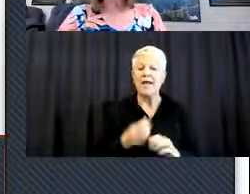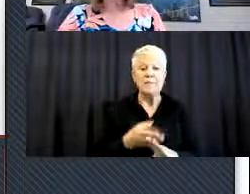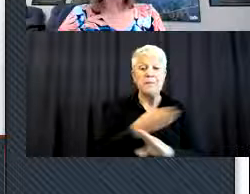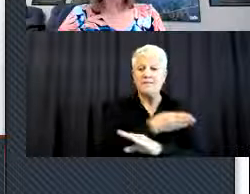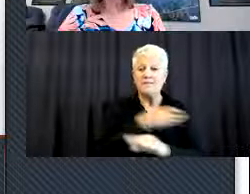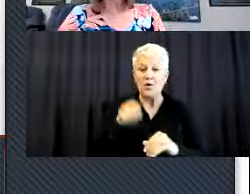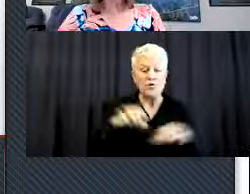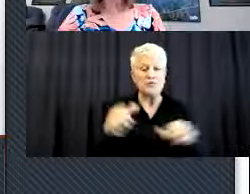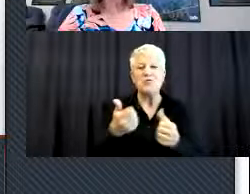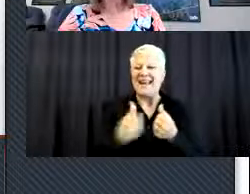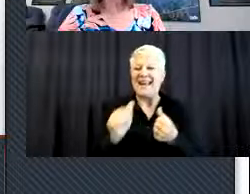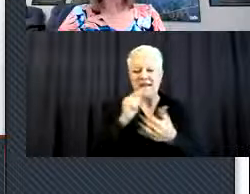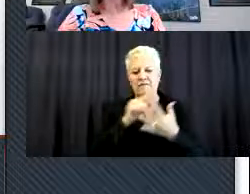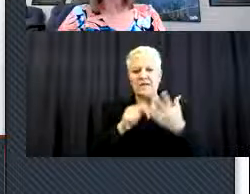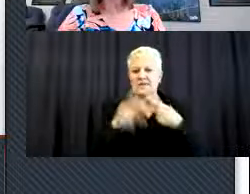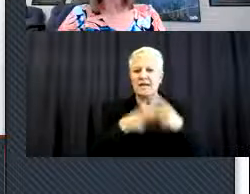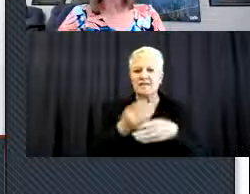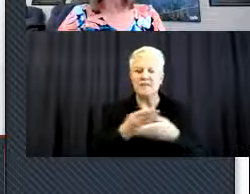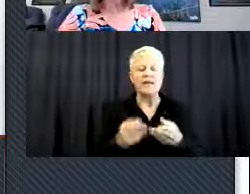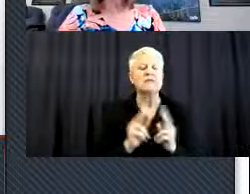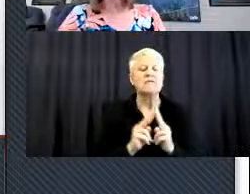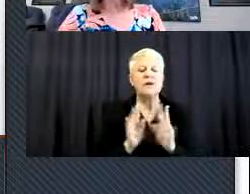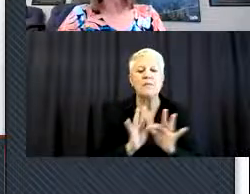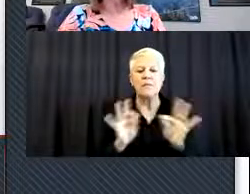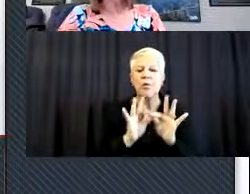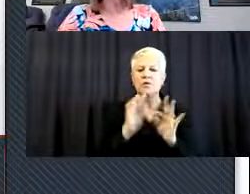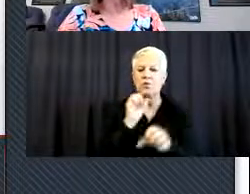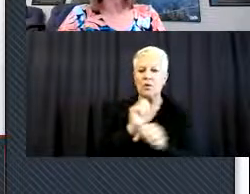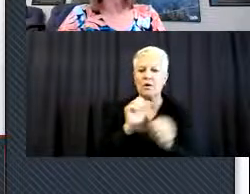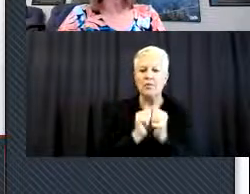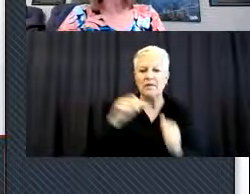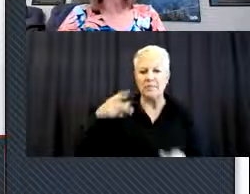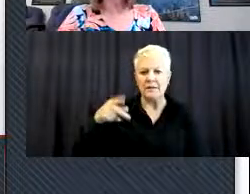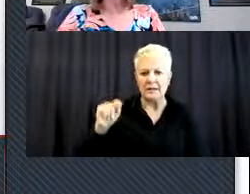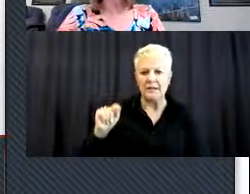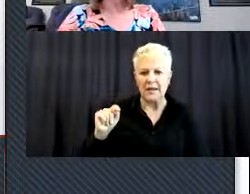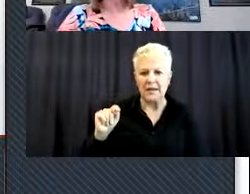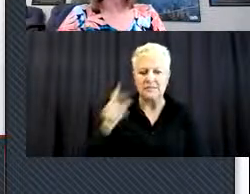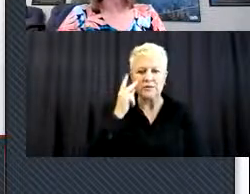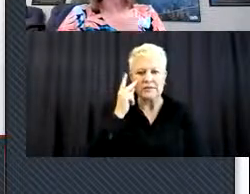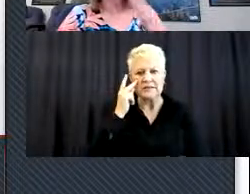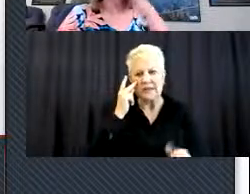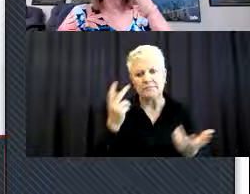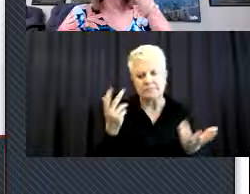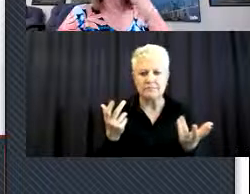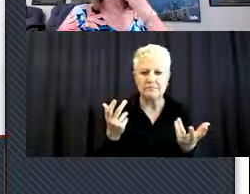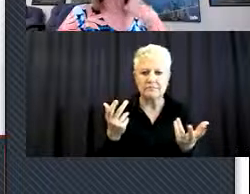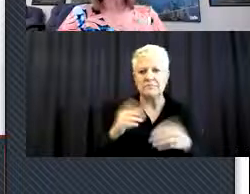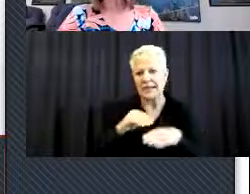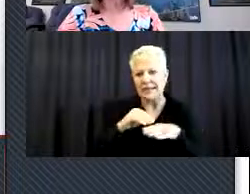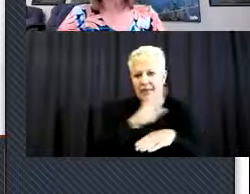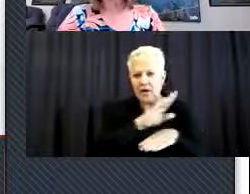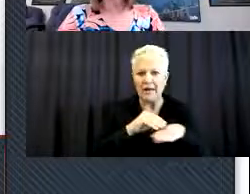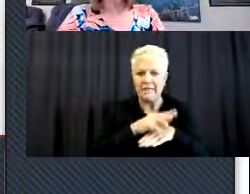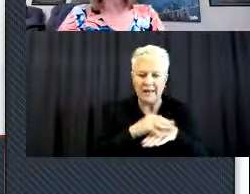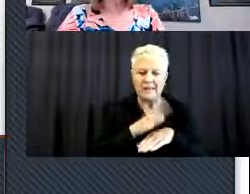enter any of this kind of stuff, it is very important to work with a physical therapist to see what the advice and